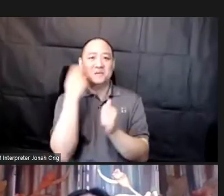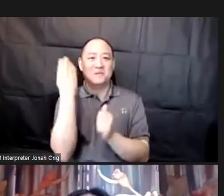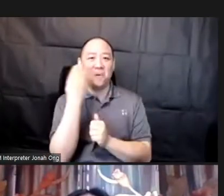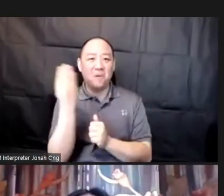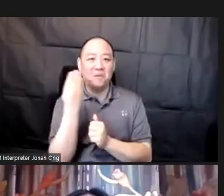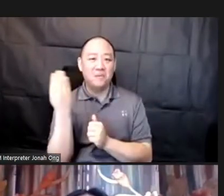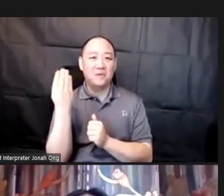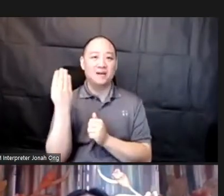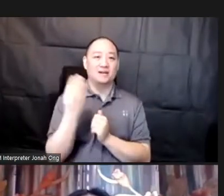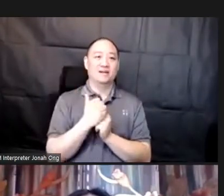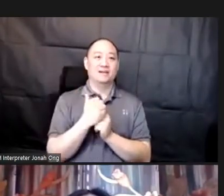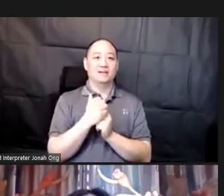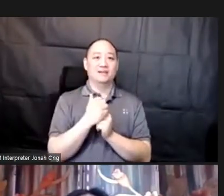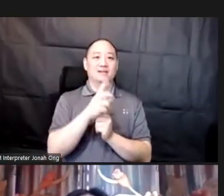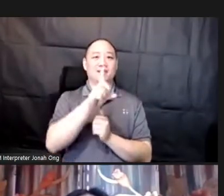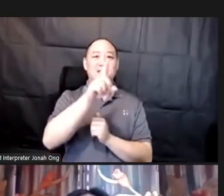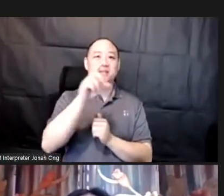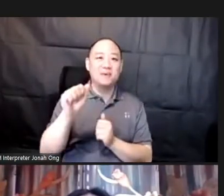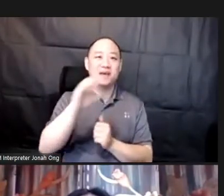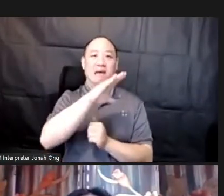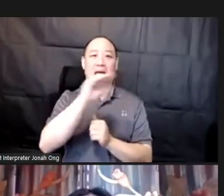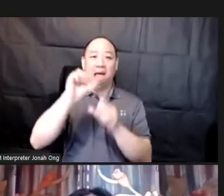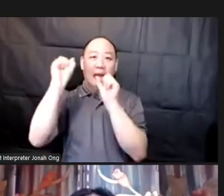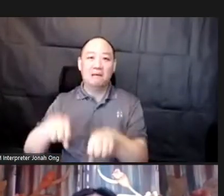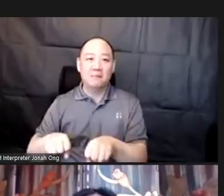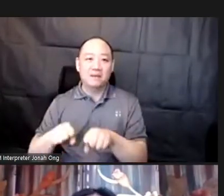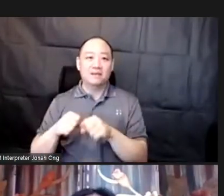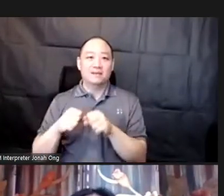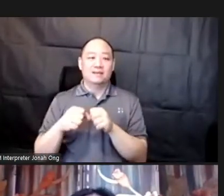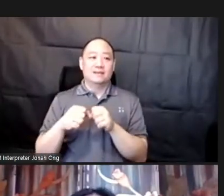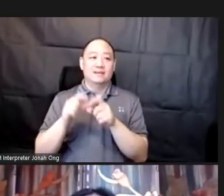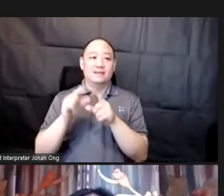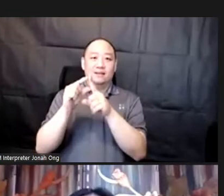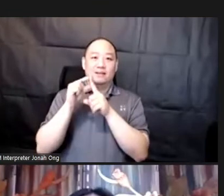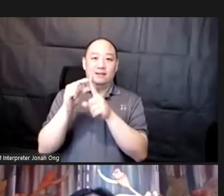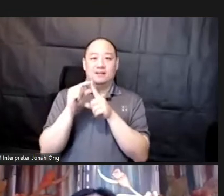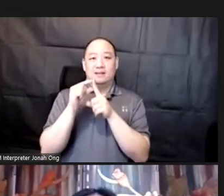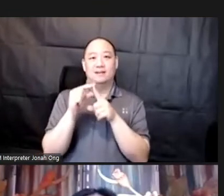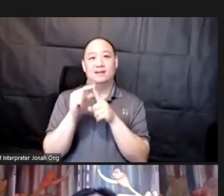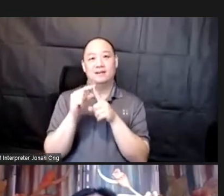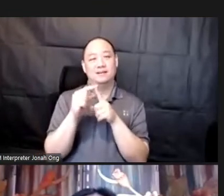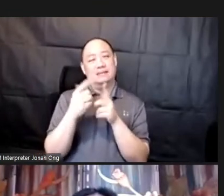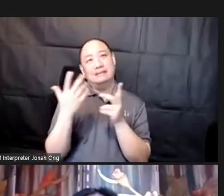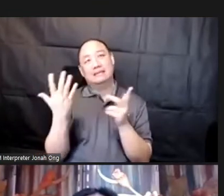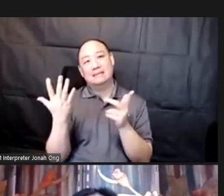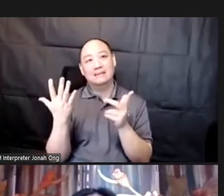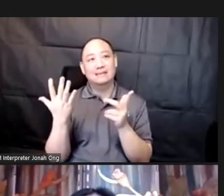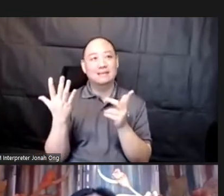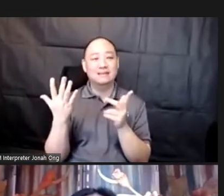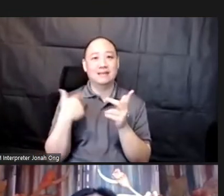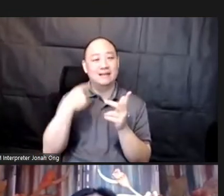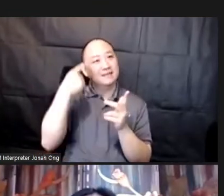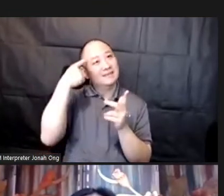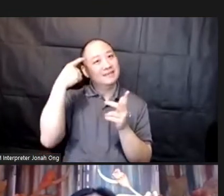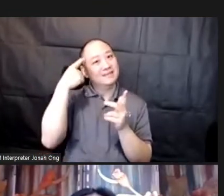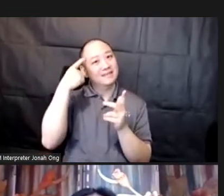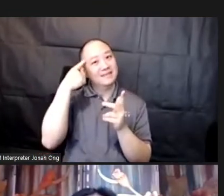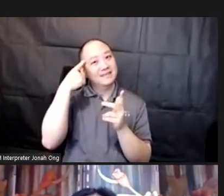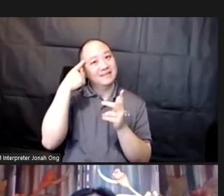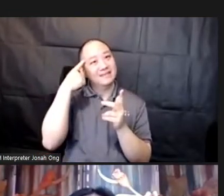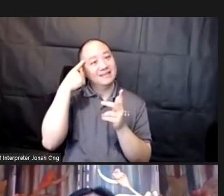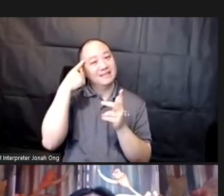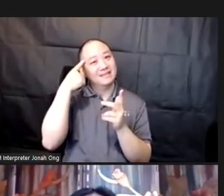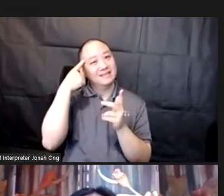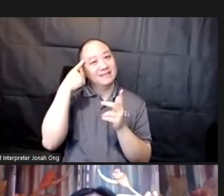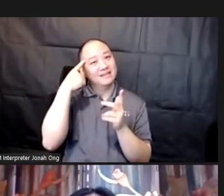disabled and able. That is the term which is, I can say, is quite in itself is